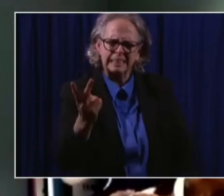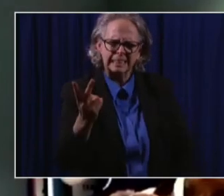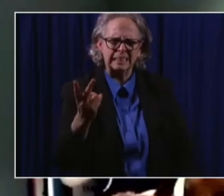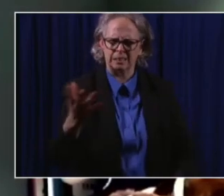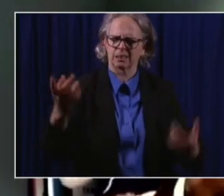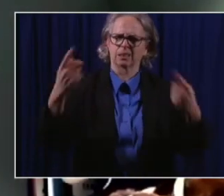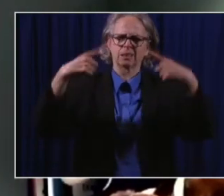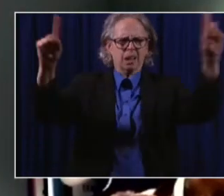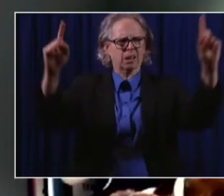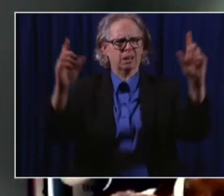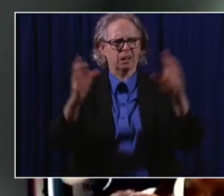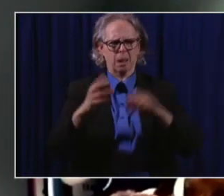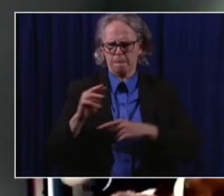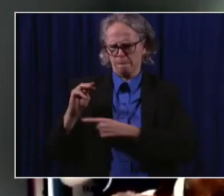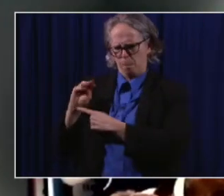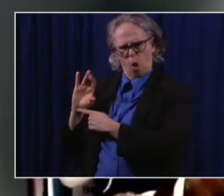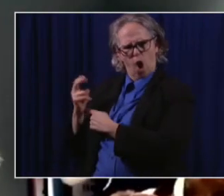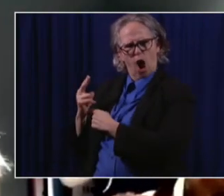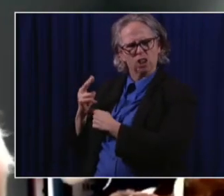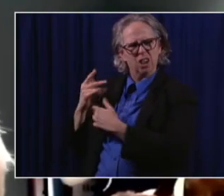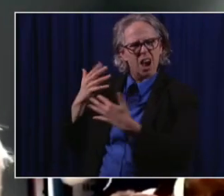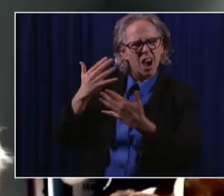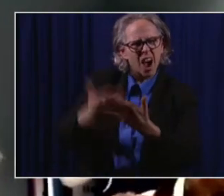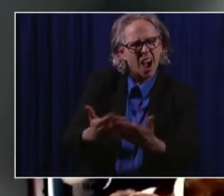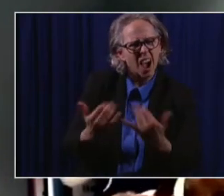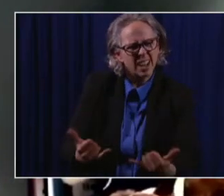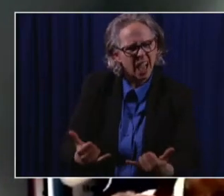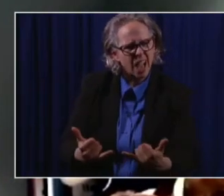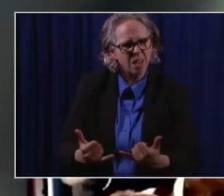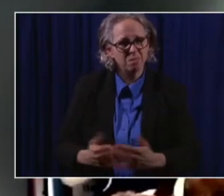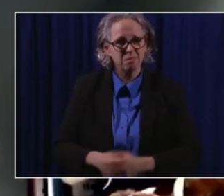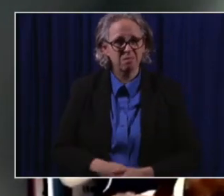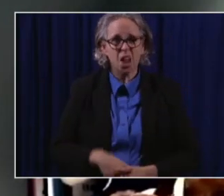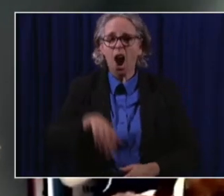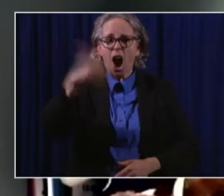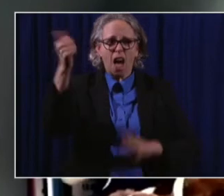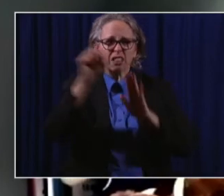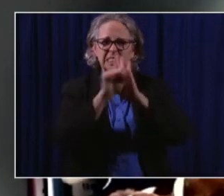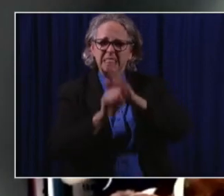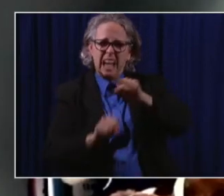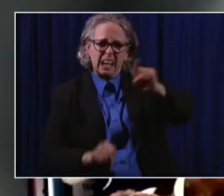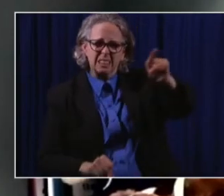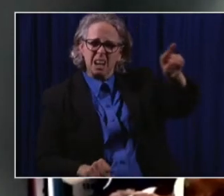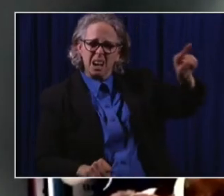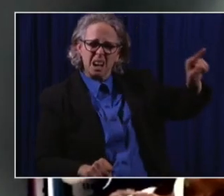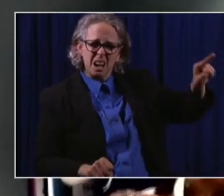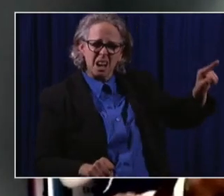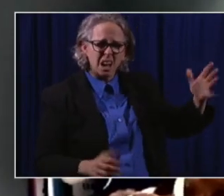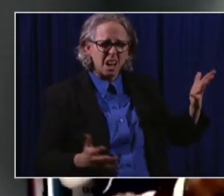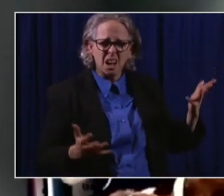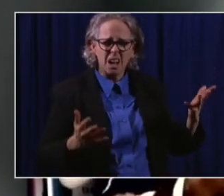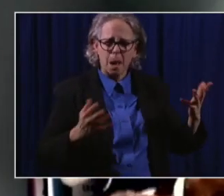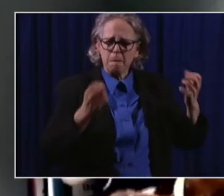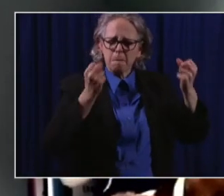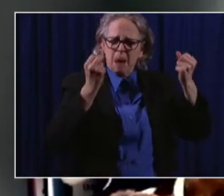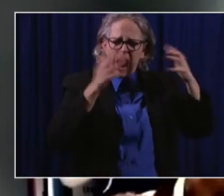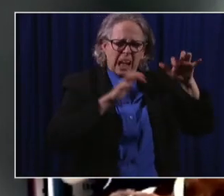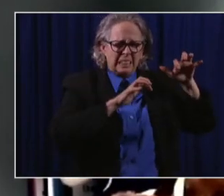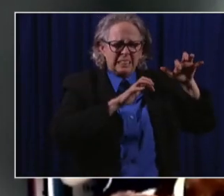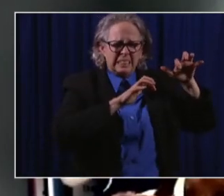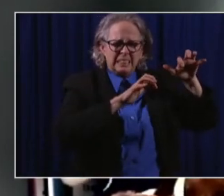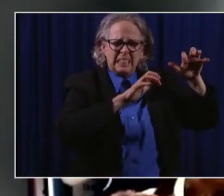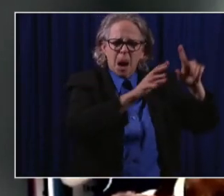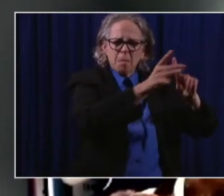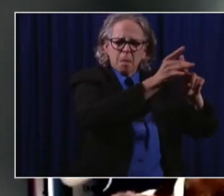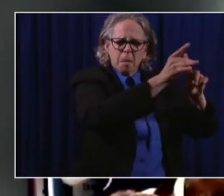But I mean, there was times that other states similar to us were 10 times the infection rates than we were. We know how to do this, and it's